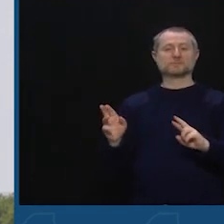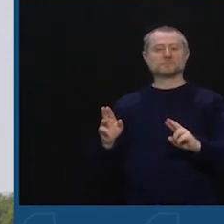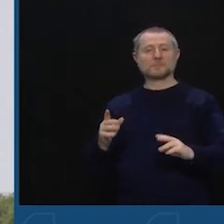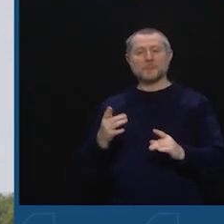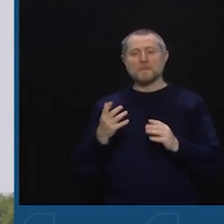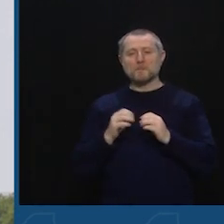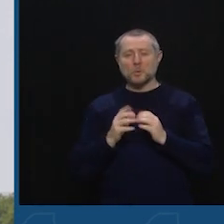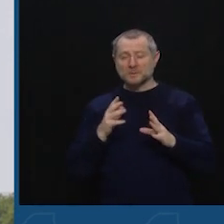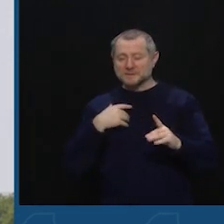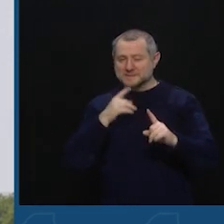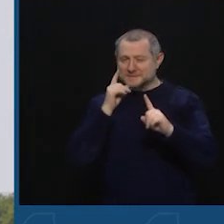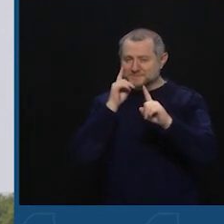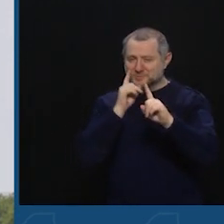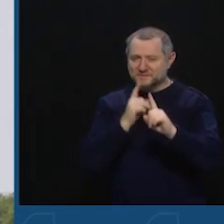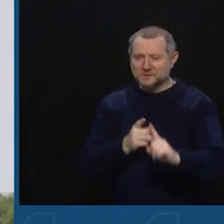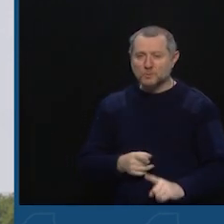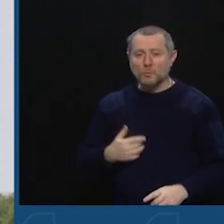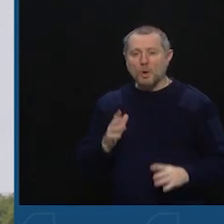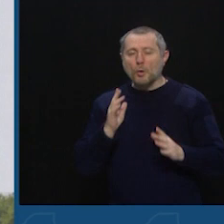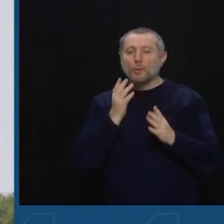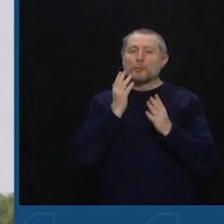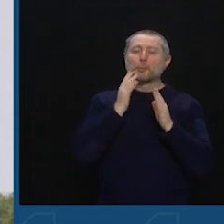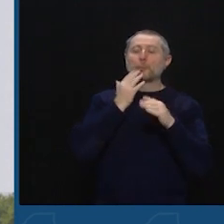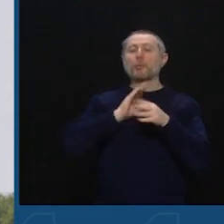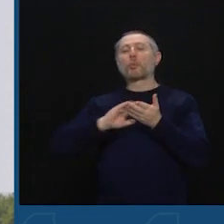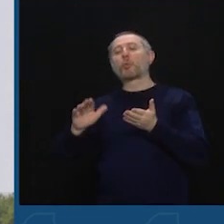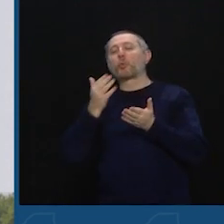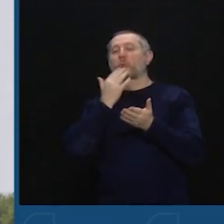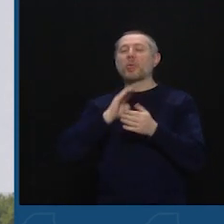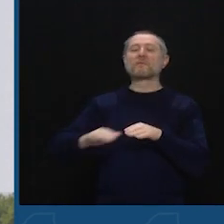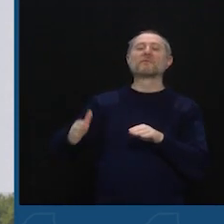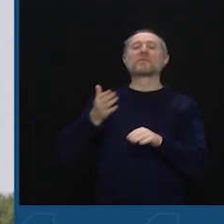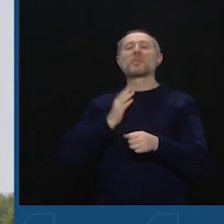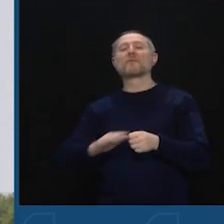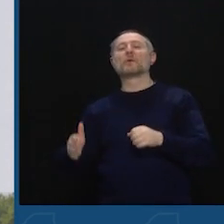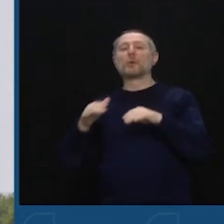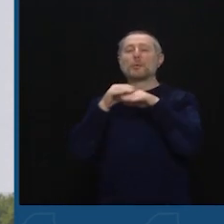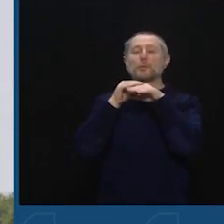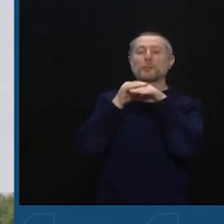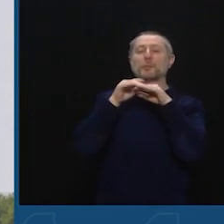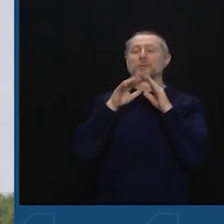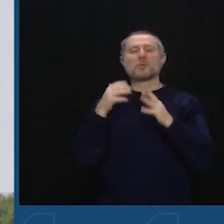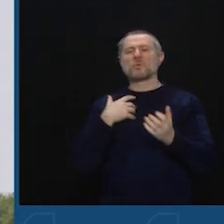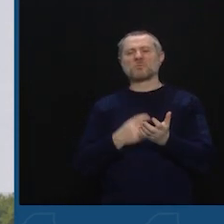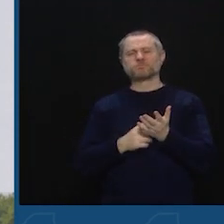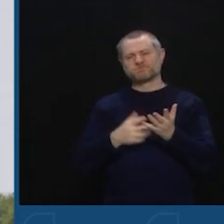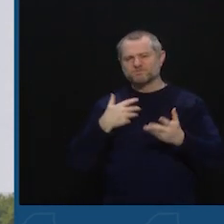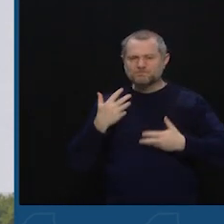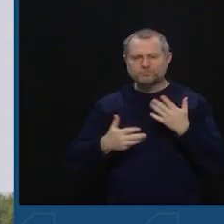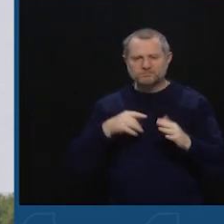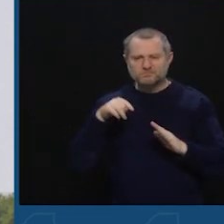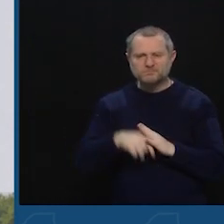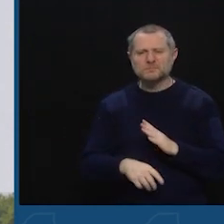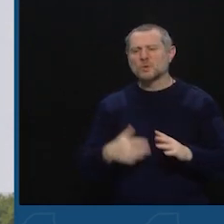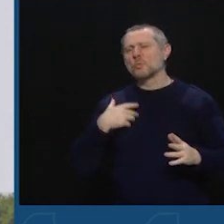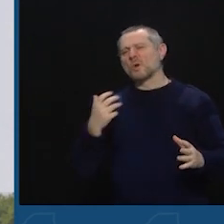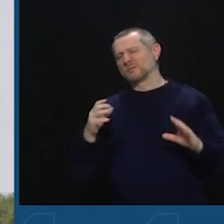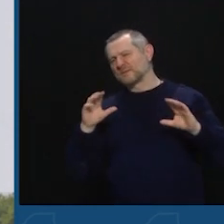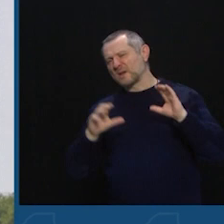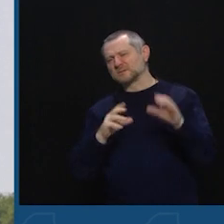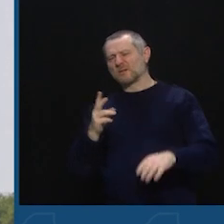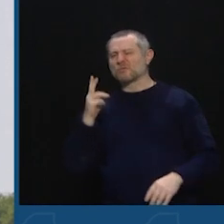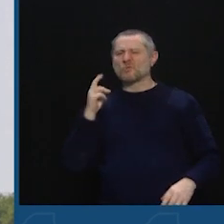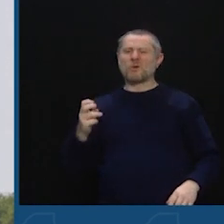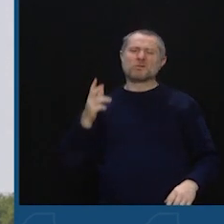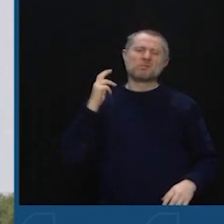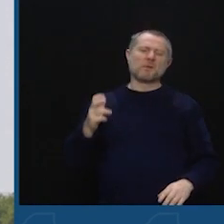just talk in vagaries about what that's all about, but we're going to be investing hundreds of millions of state dollars into shovel-ready sites. And today